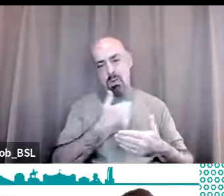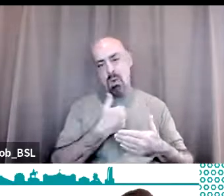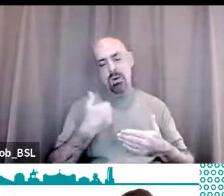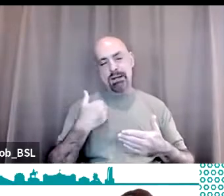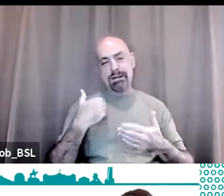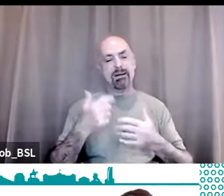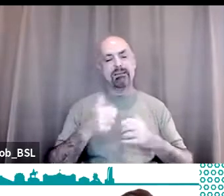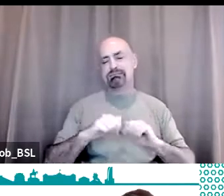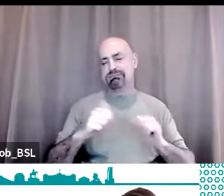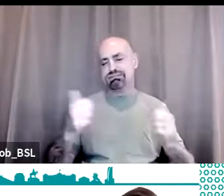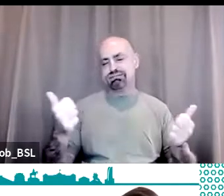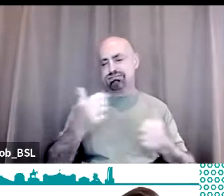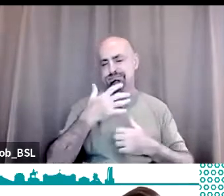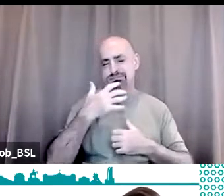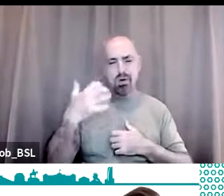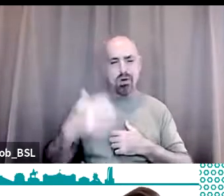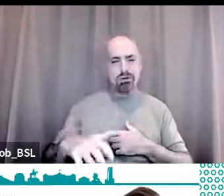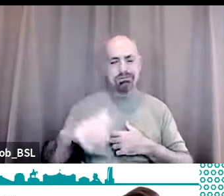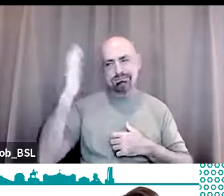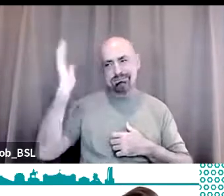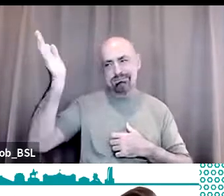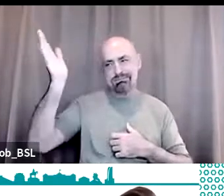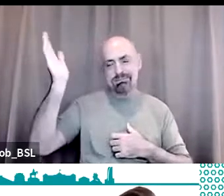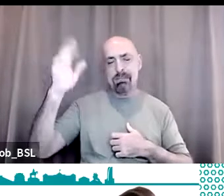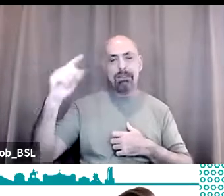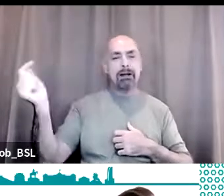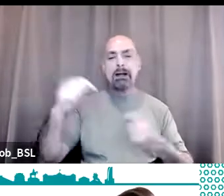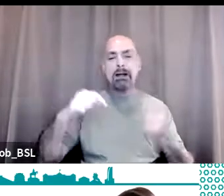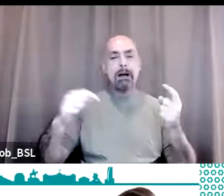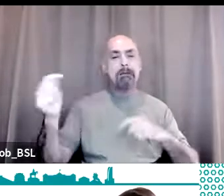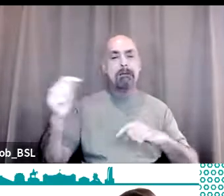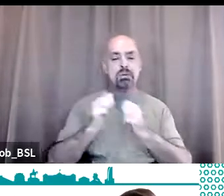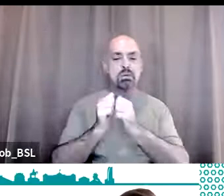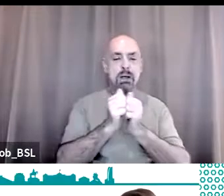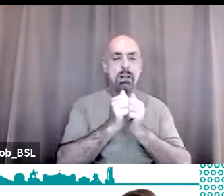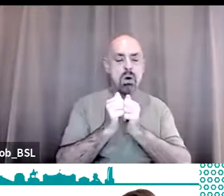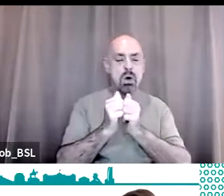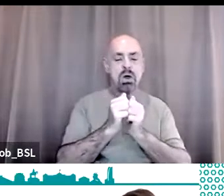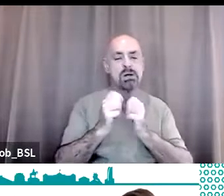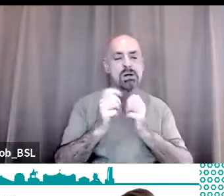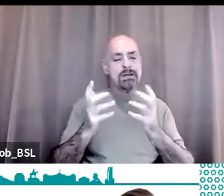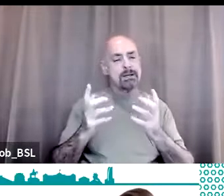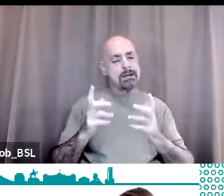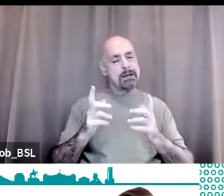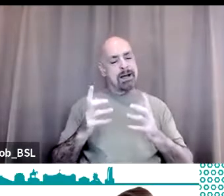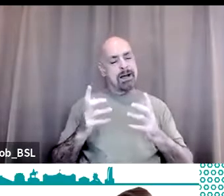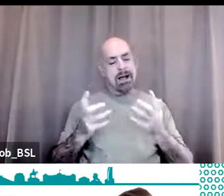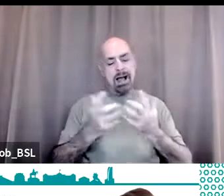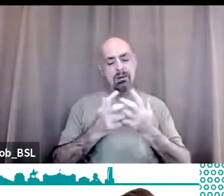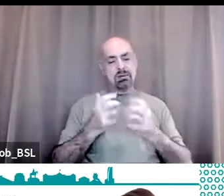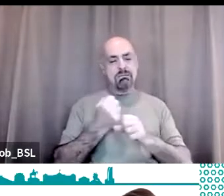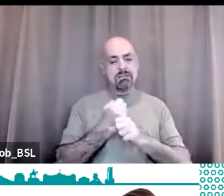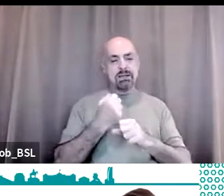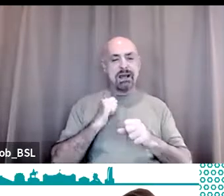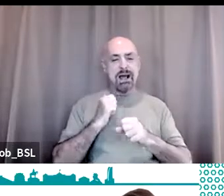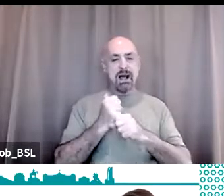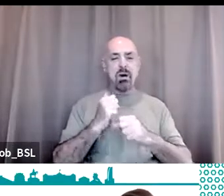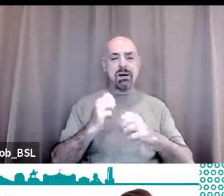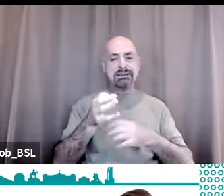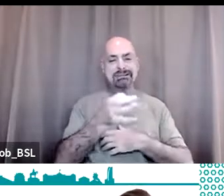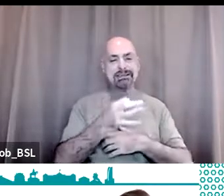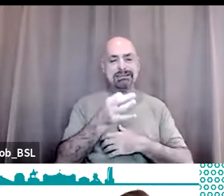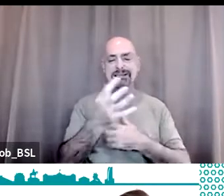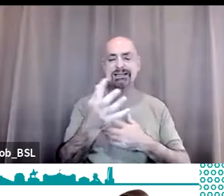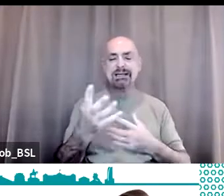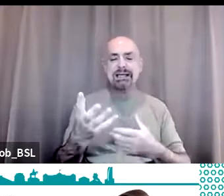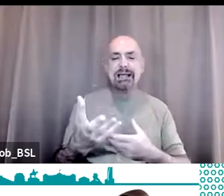lineup of significant people who are coming together to make sense of the need to make our cities inclusive.